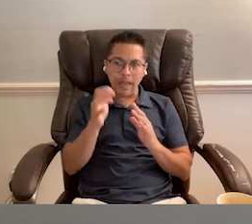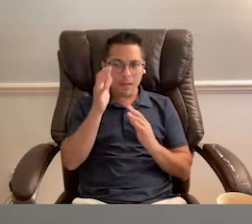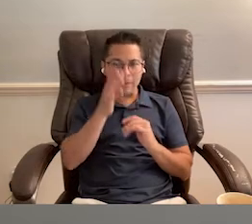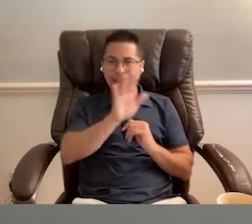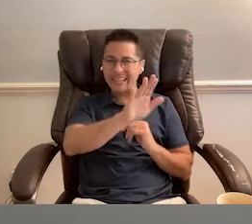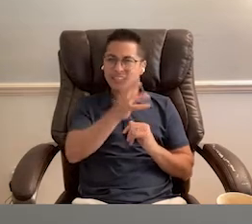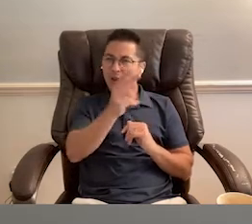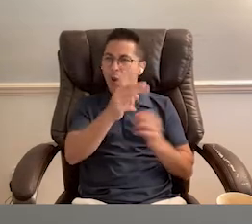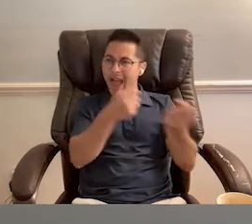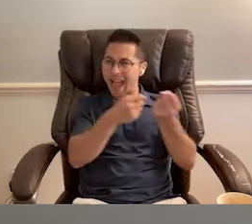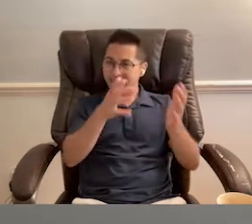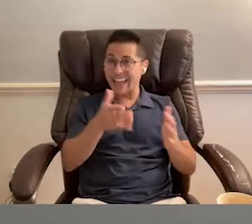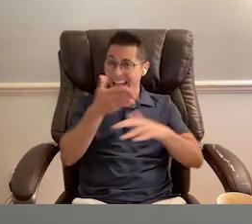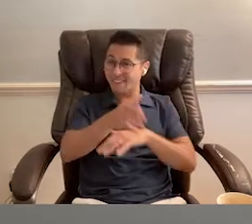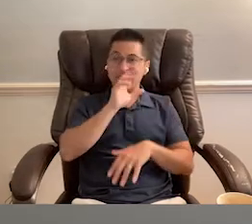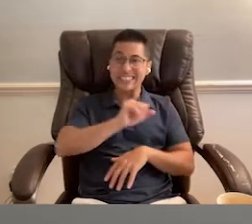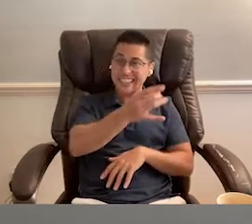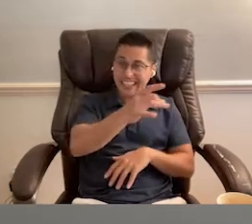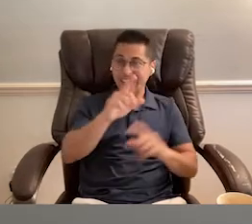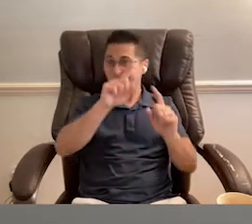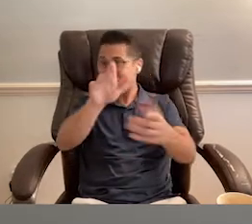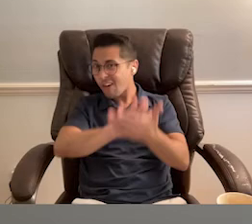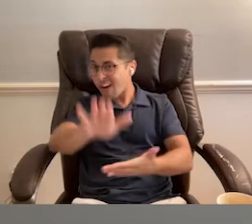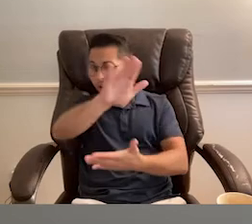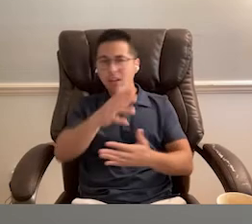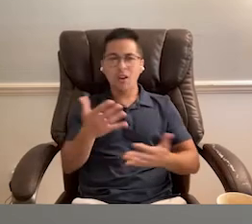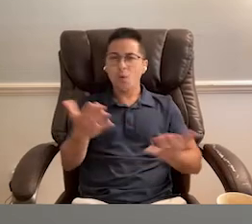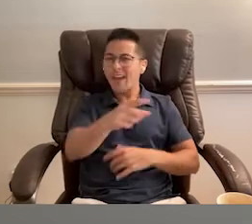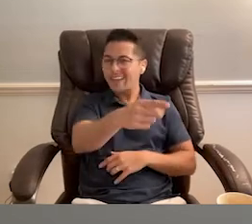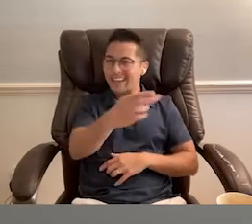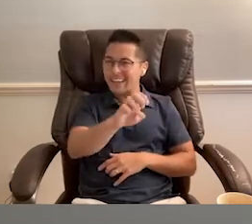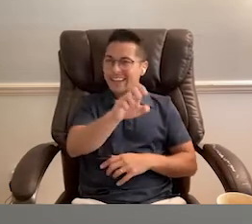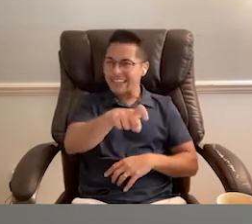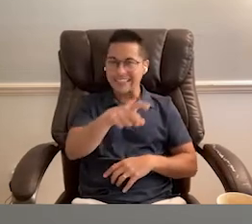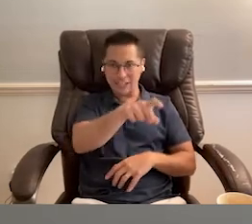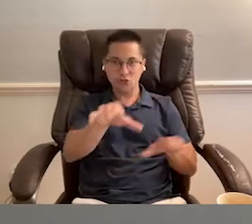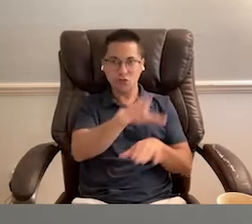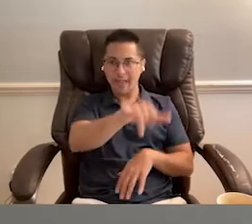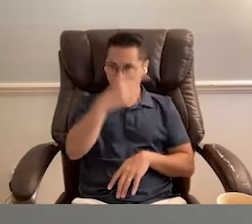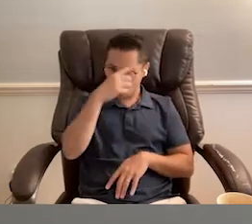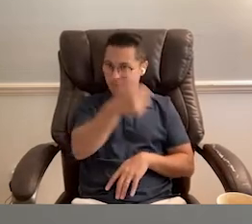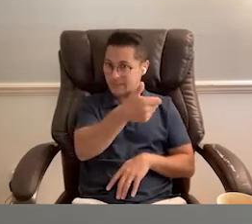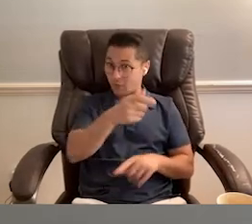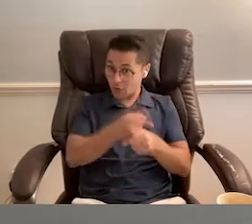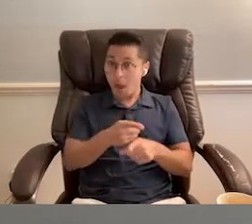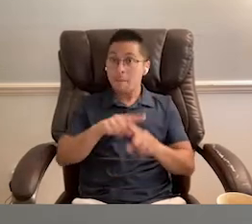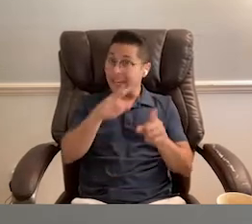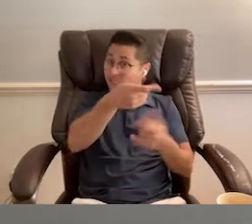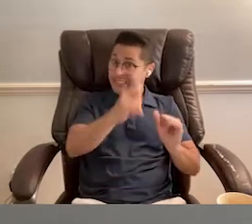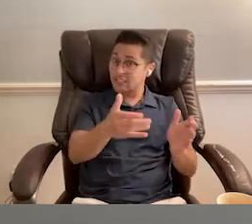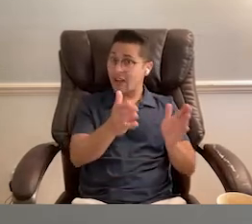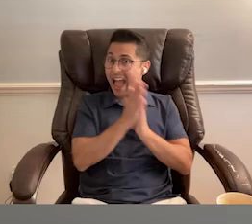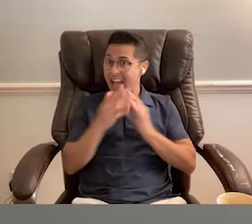being his own advocate once he turns 18 and goes to college, and what he needs to do that for himself. Like, but he can still ask